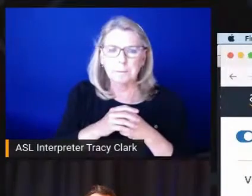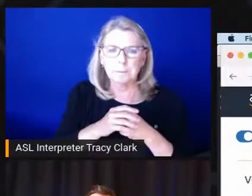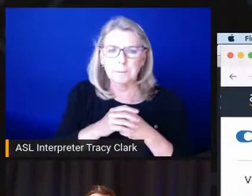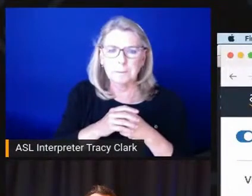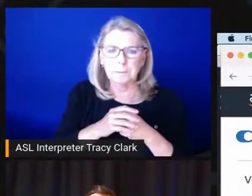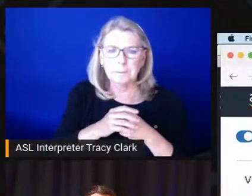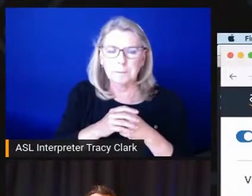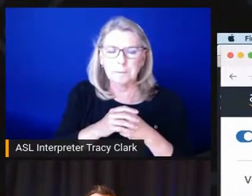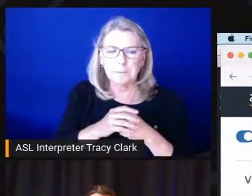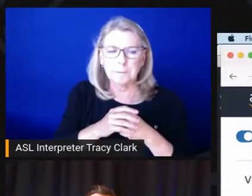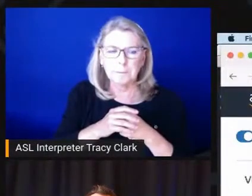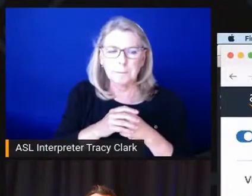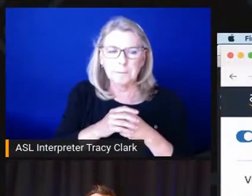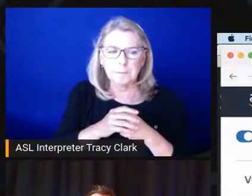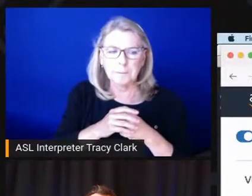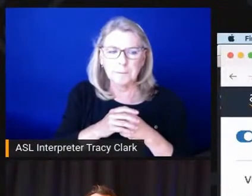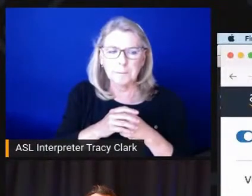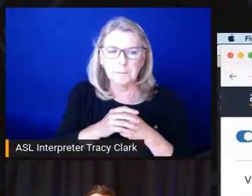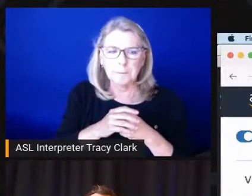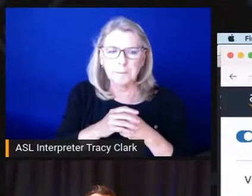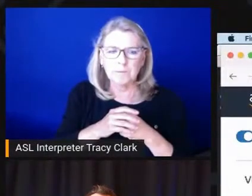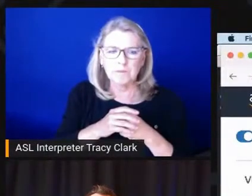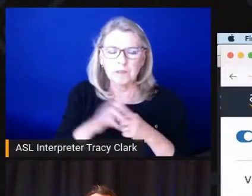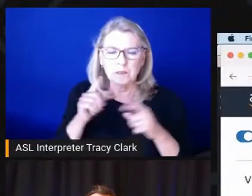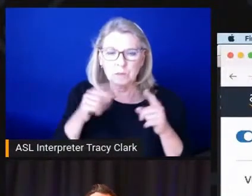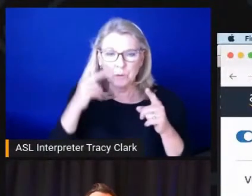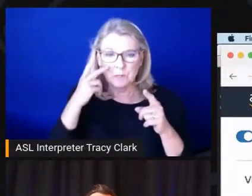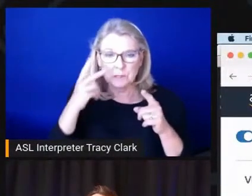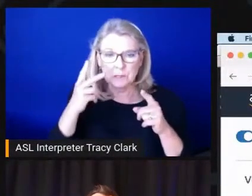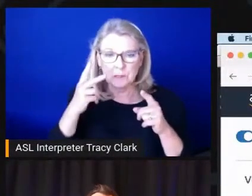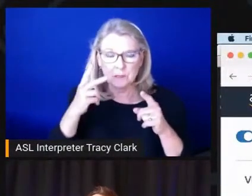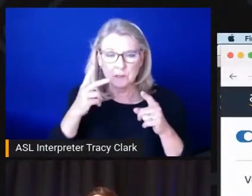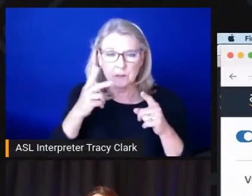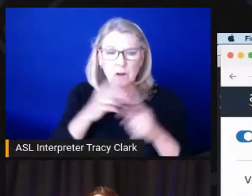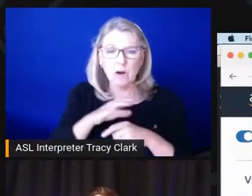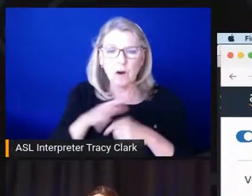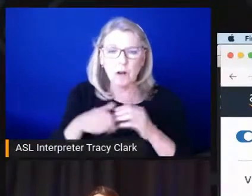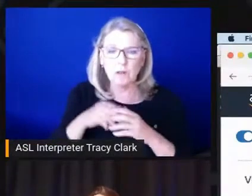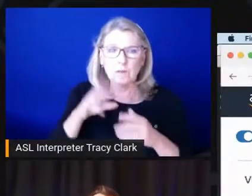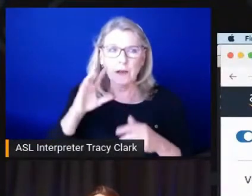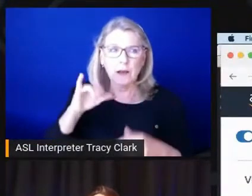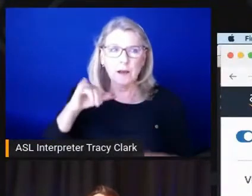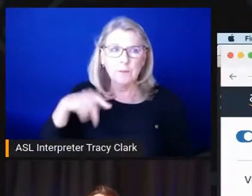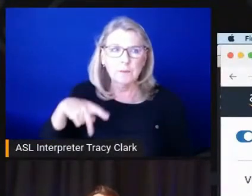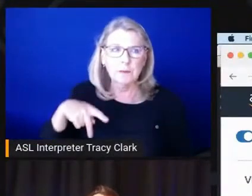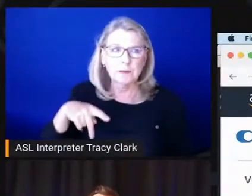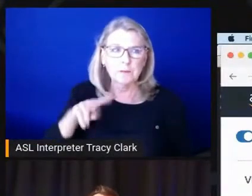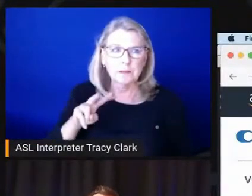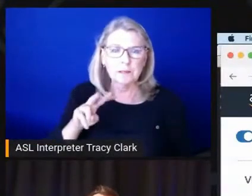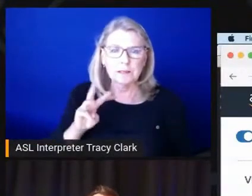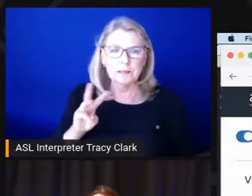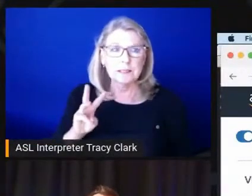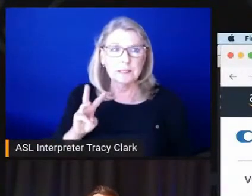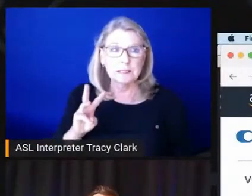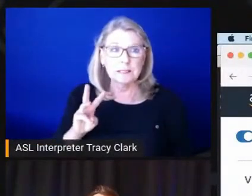Okay, so if you see, all of the IPv6 traffic is routed to egress only